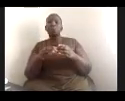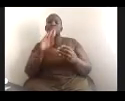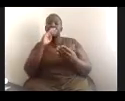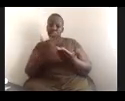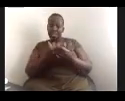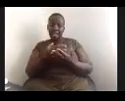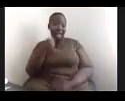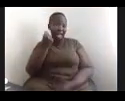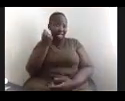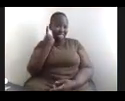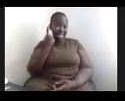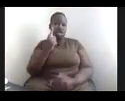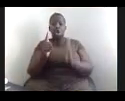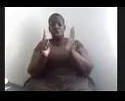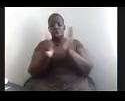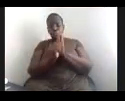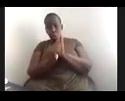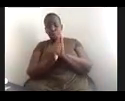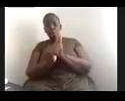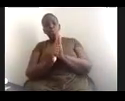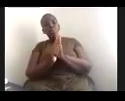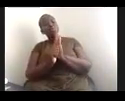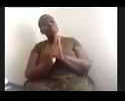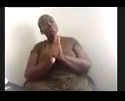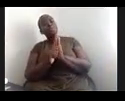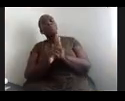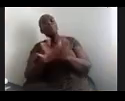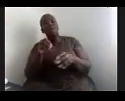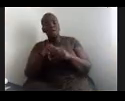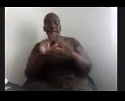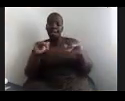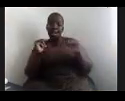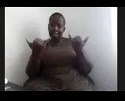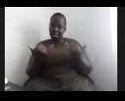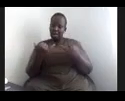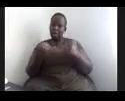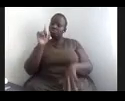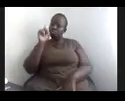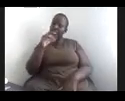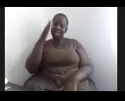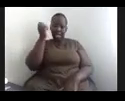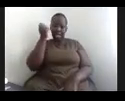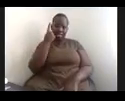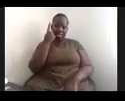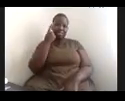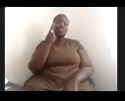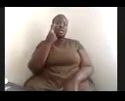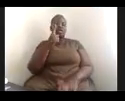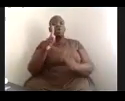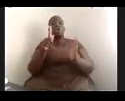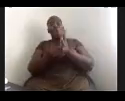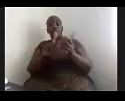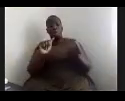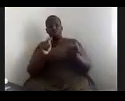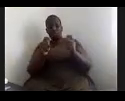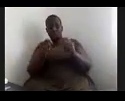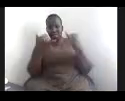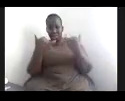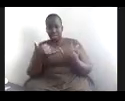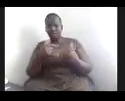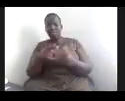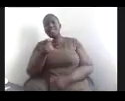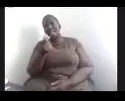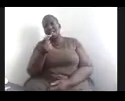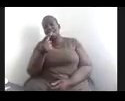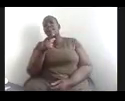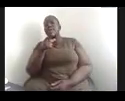to understand the law that's in Parliament now, you have to understand the law that's changing it. So here's